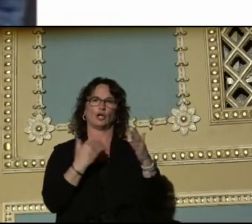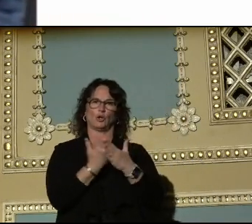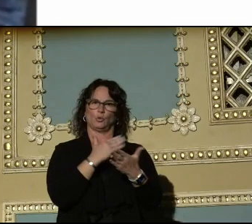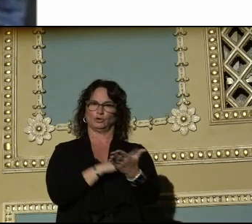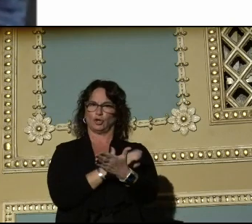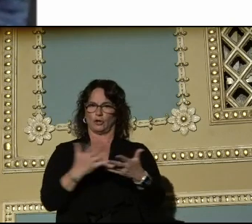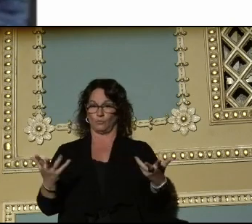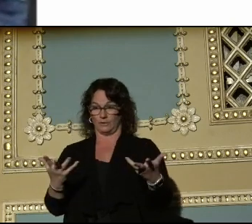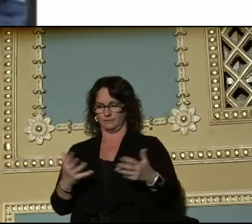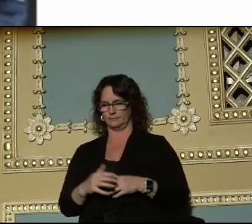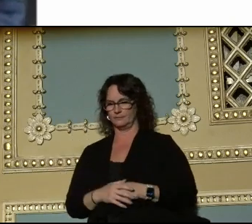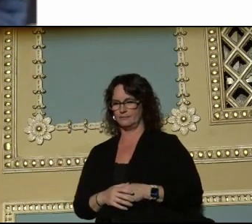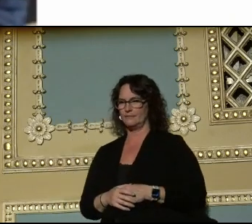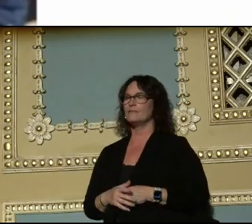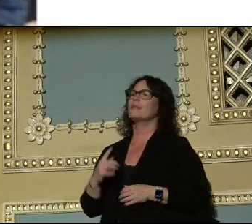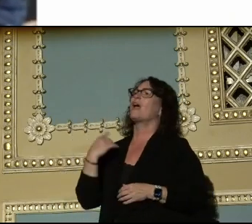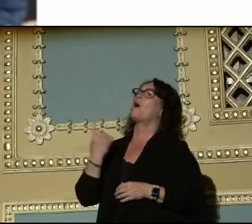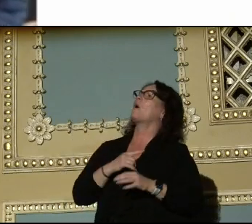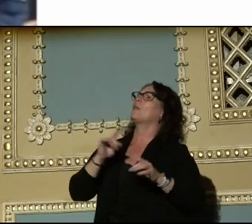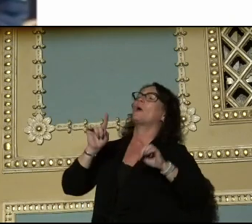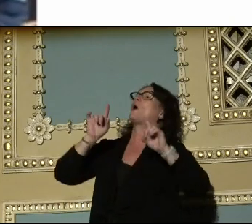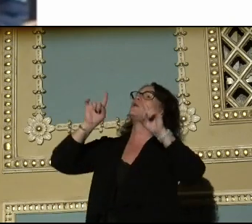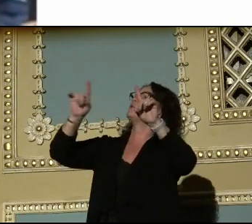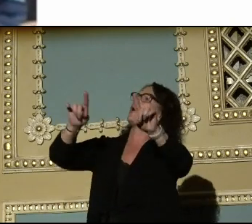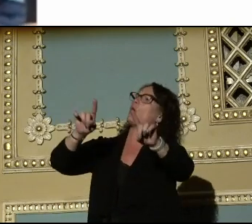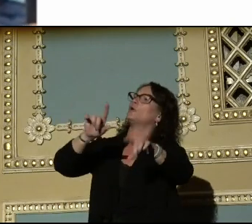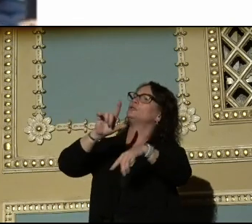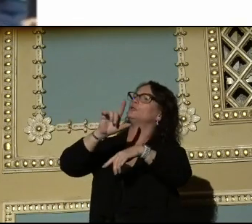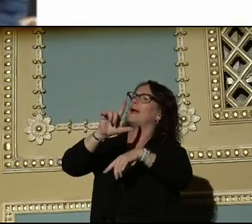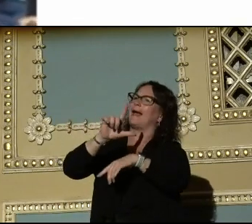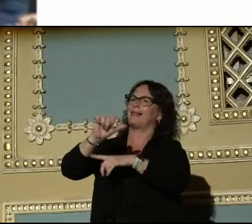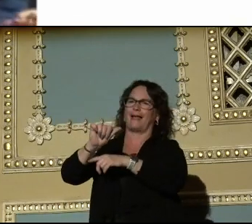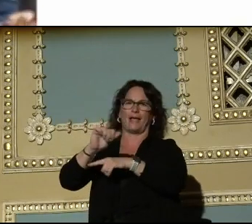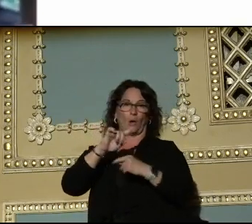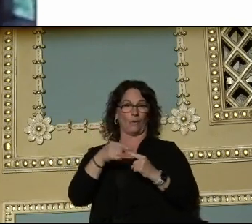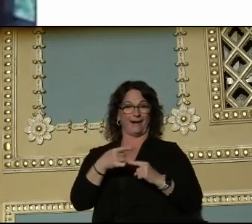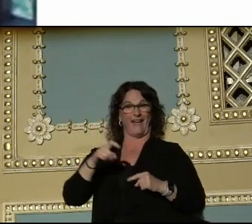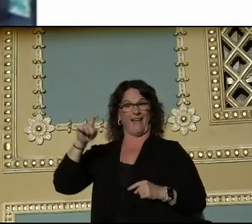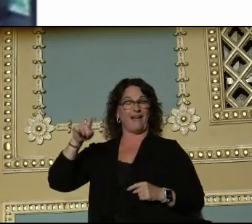I only go to LA when I have to.